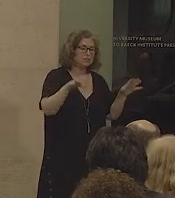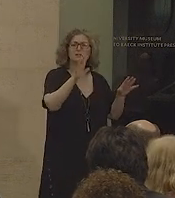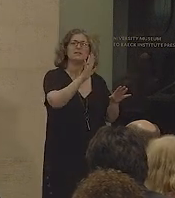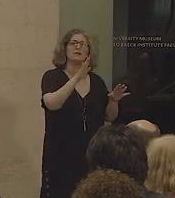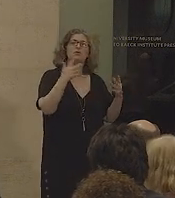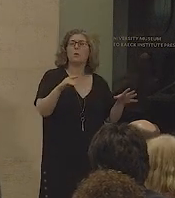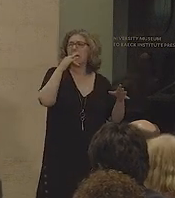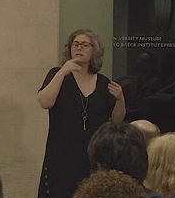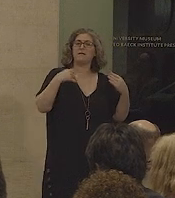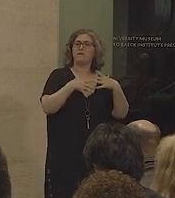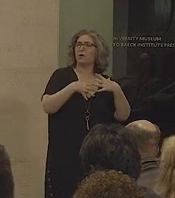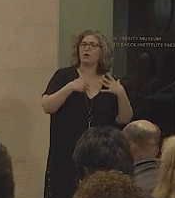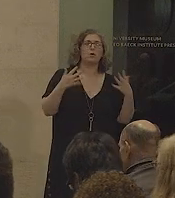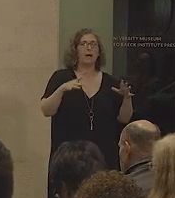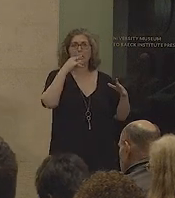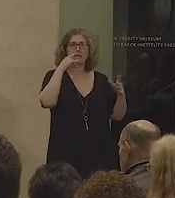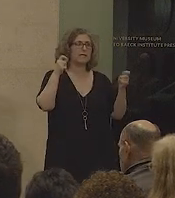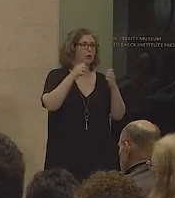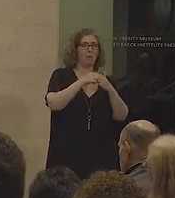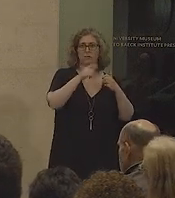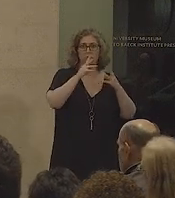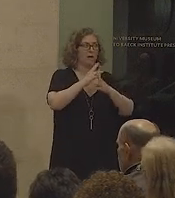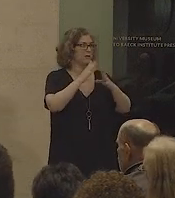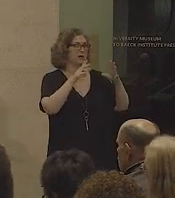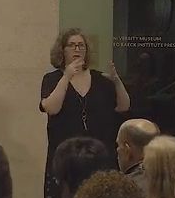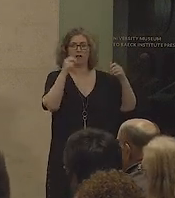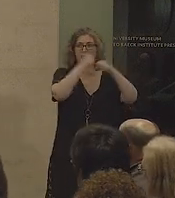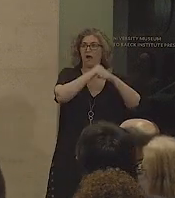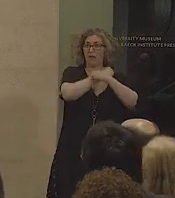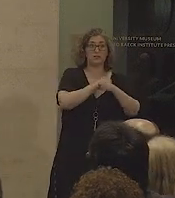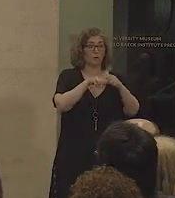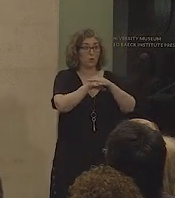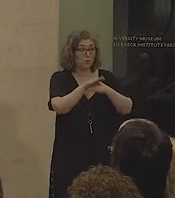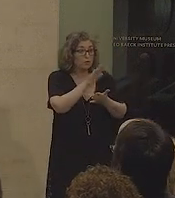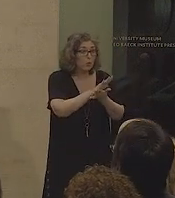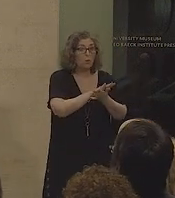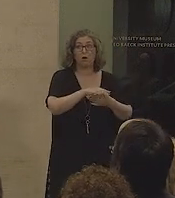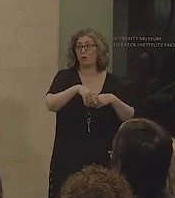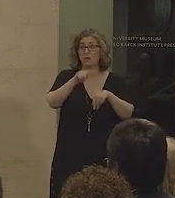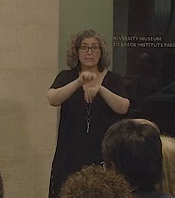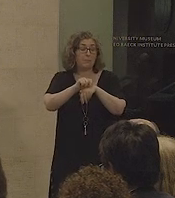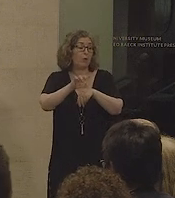fear, so that kids aren't dealing with the reality of gun violence where they go to school, where they worship, and where they play.